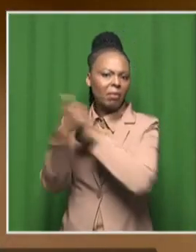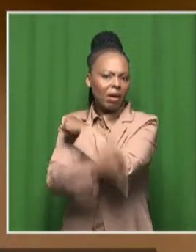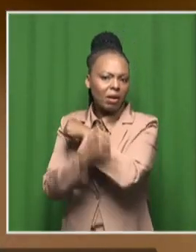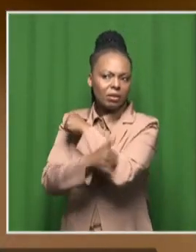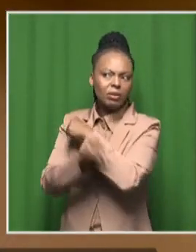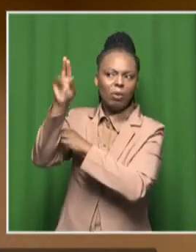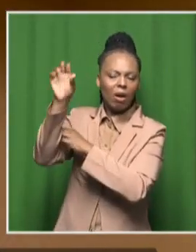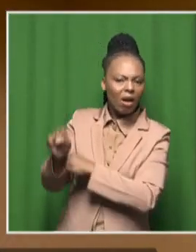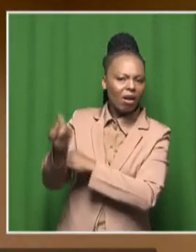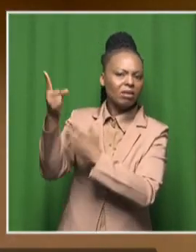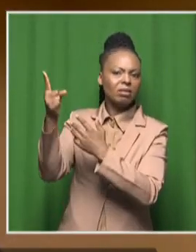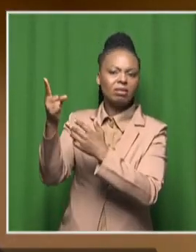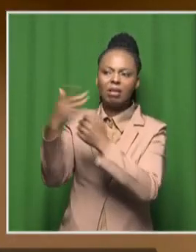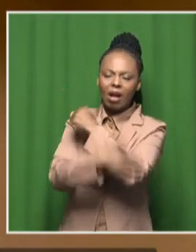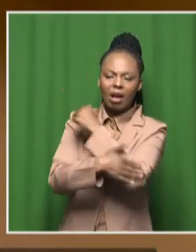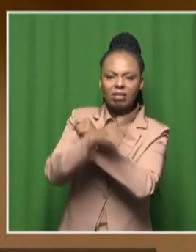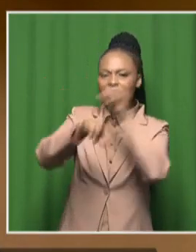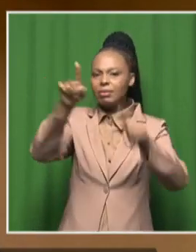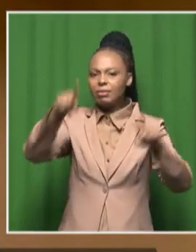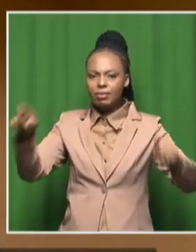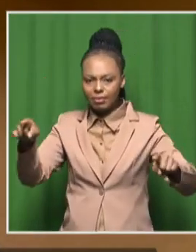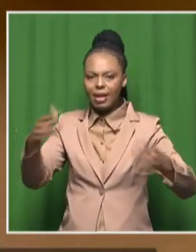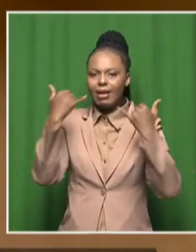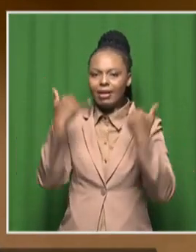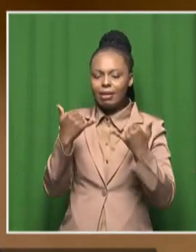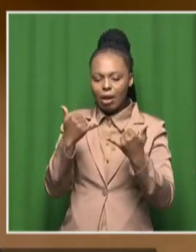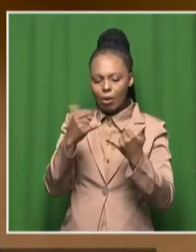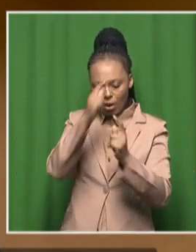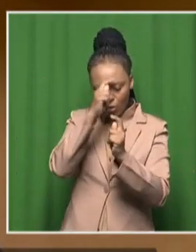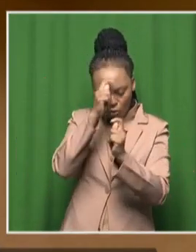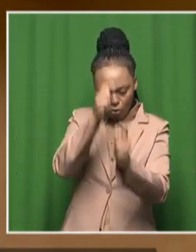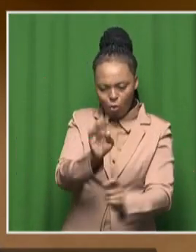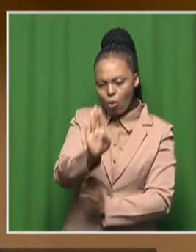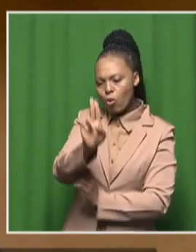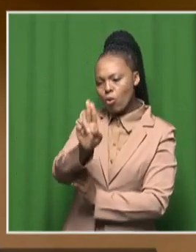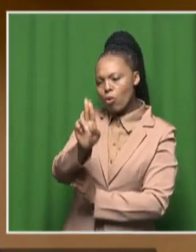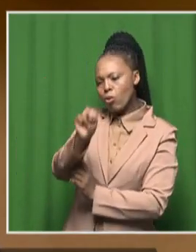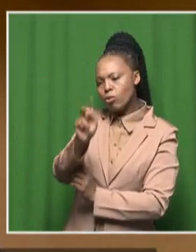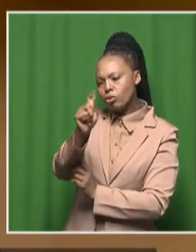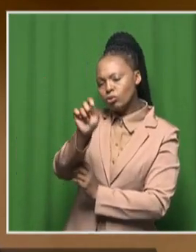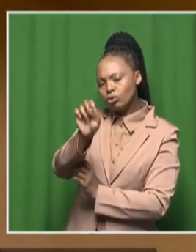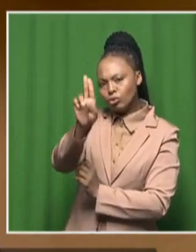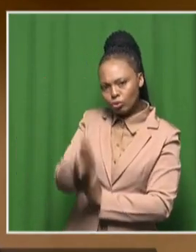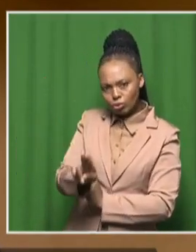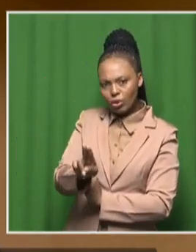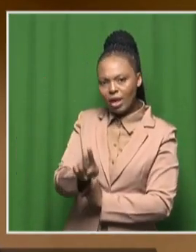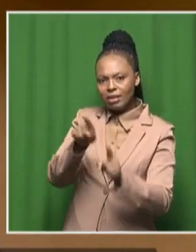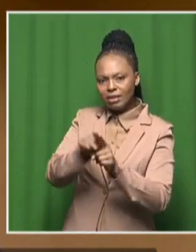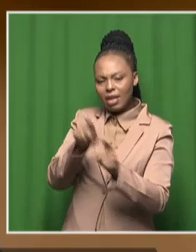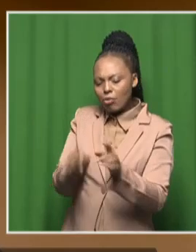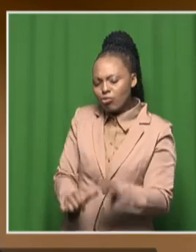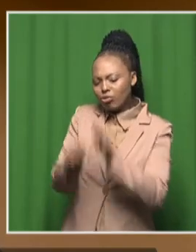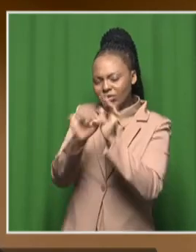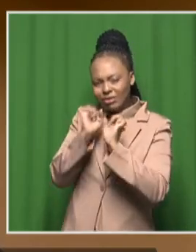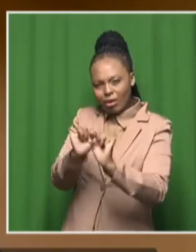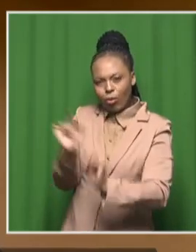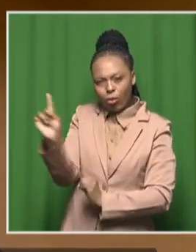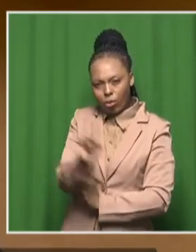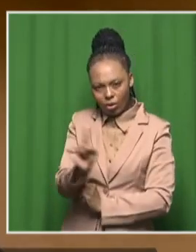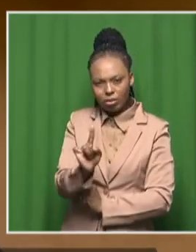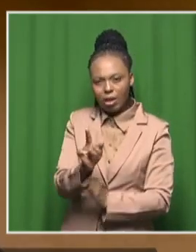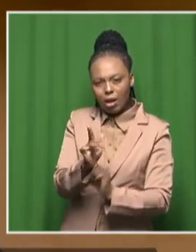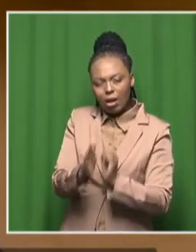about the gift of Ubuntu and the compassion that it embodies. Right. Why? Why